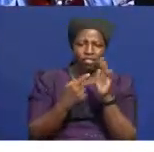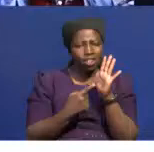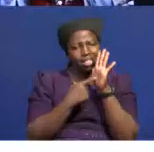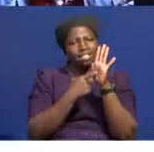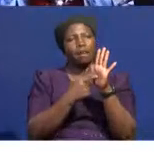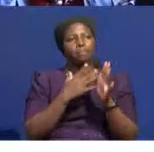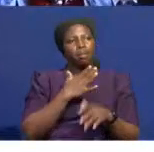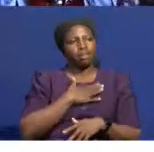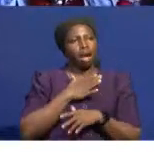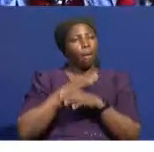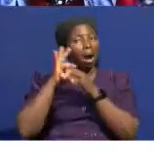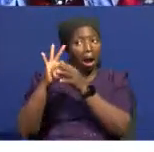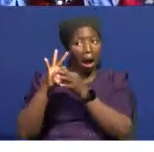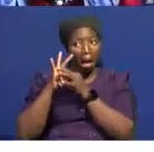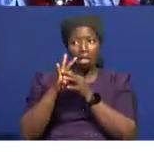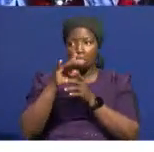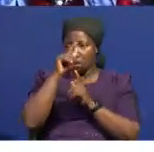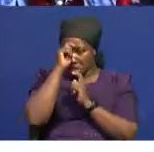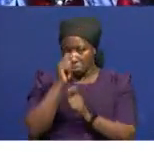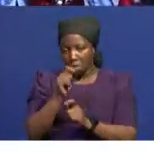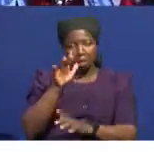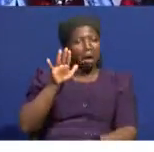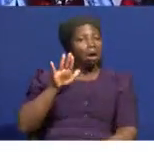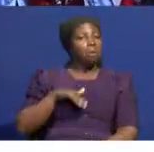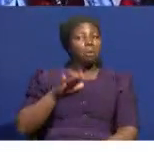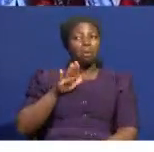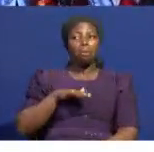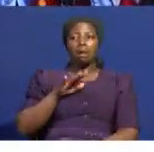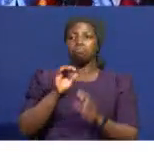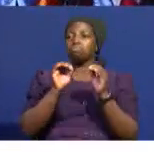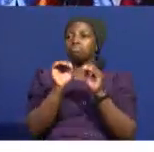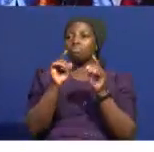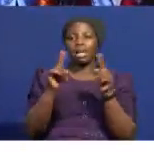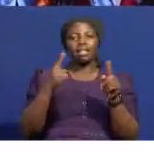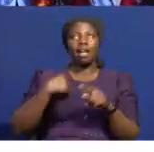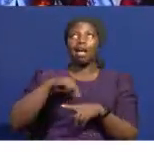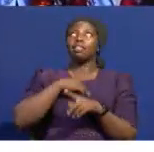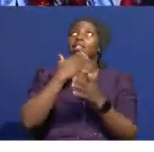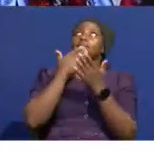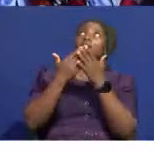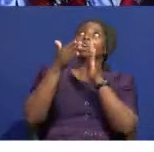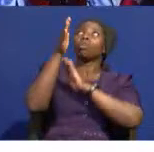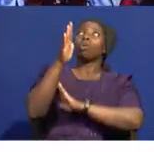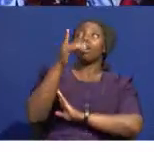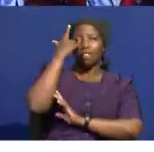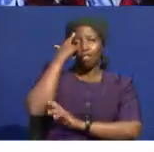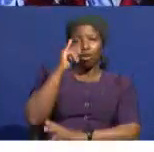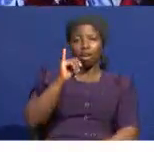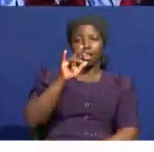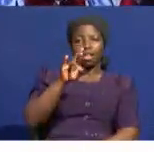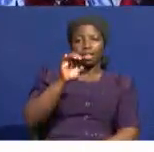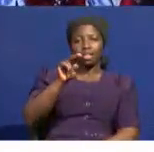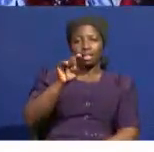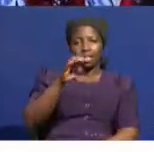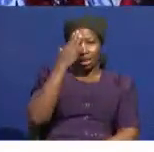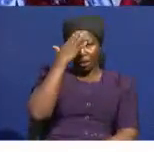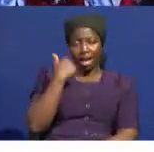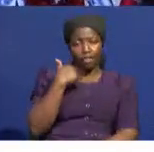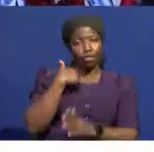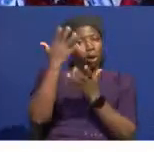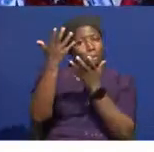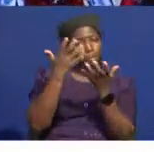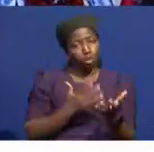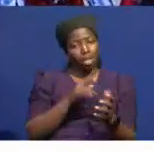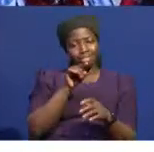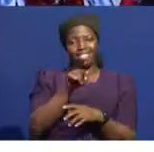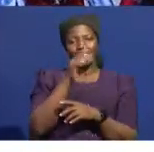our culture. They don't respect a woman, but we really thank God for Irene Lemite for bringing us this. It